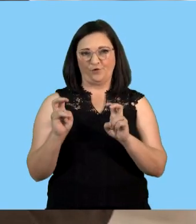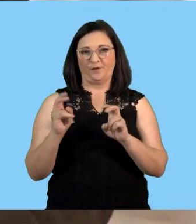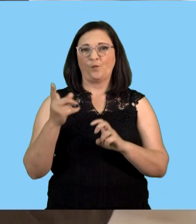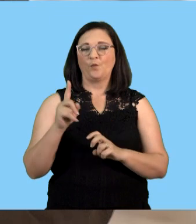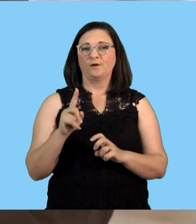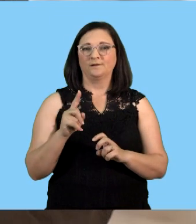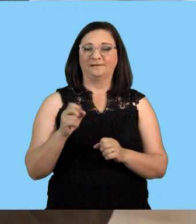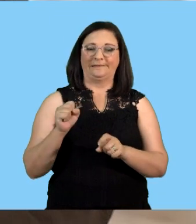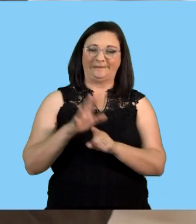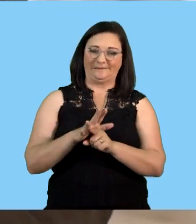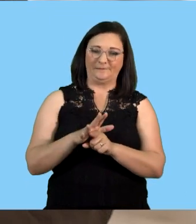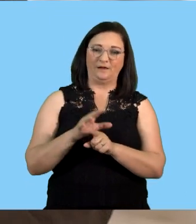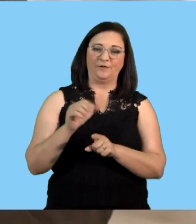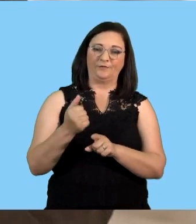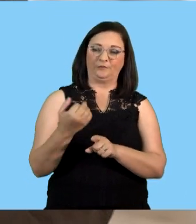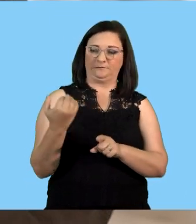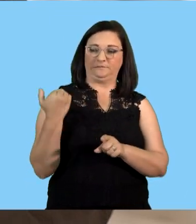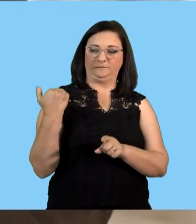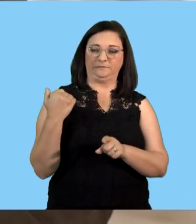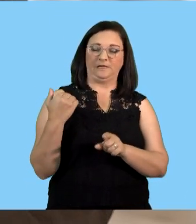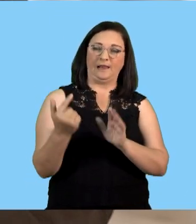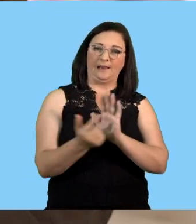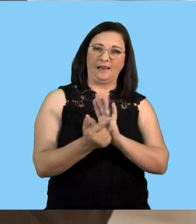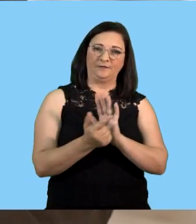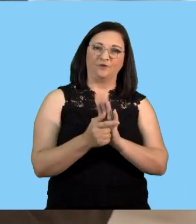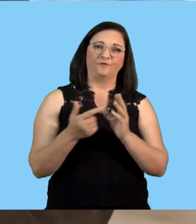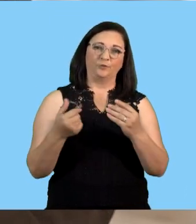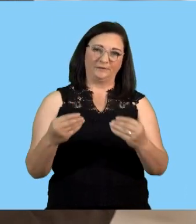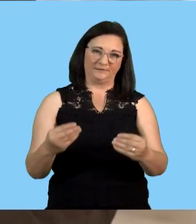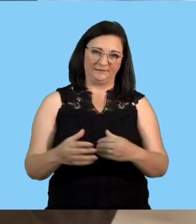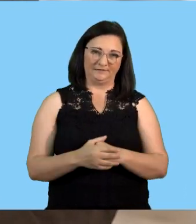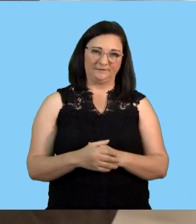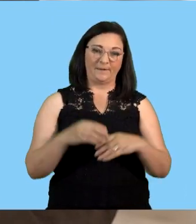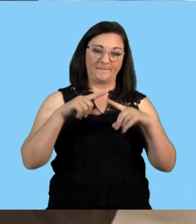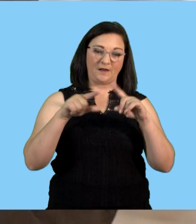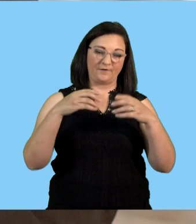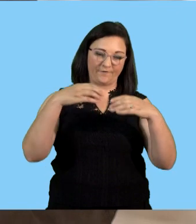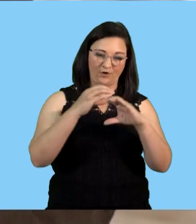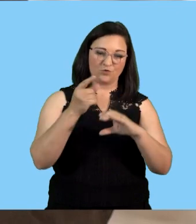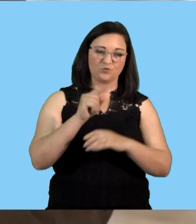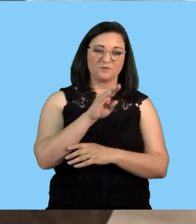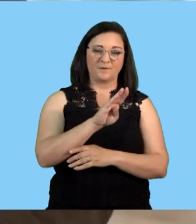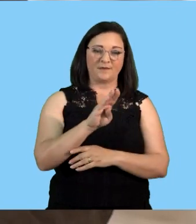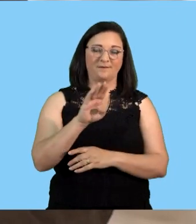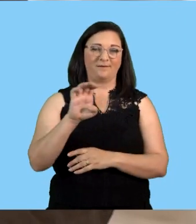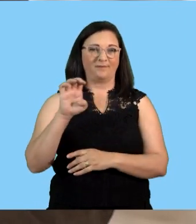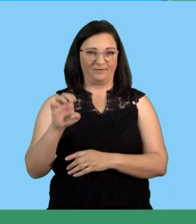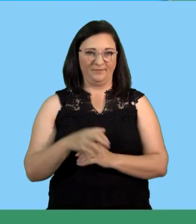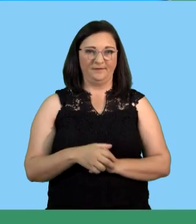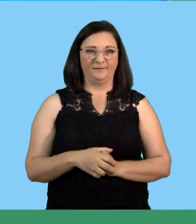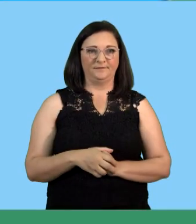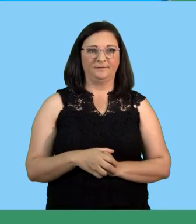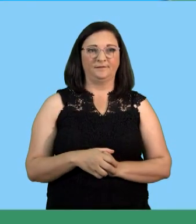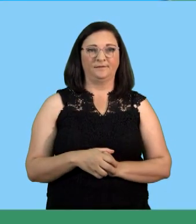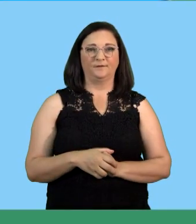the topic on impact of recent legislations on businesses. And our focus was on BBBEE. We